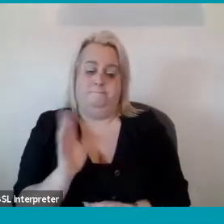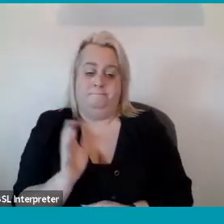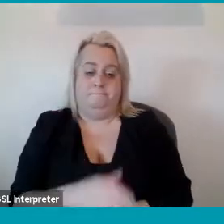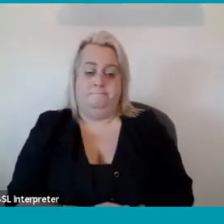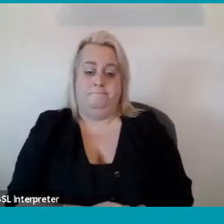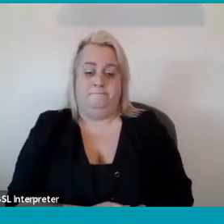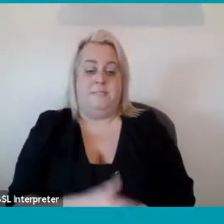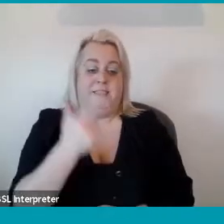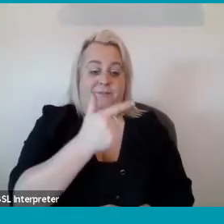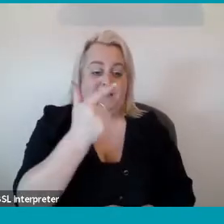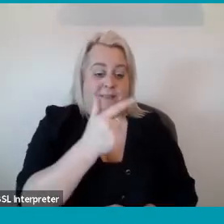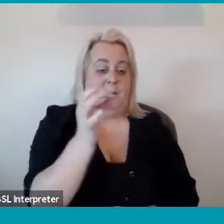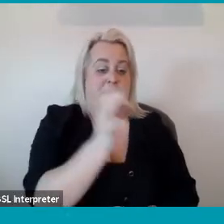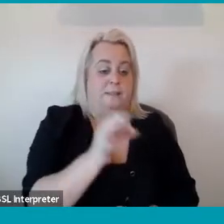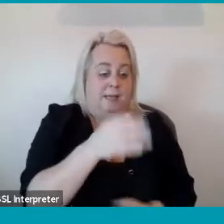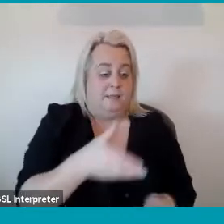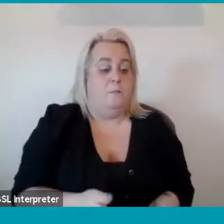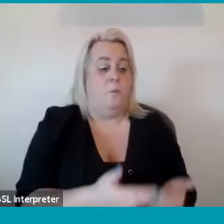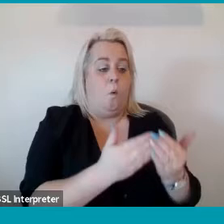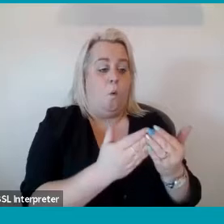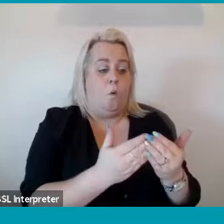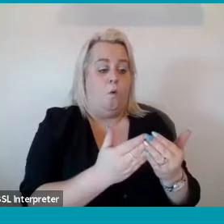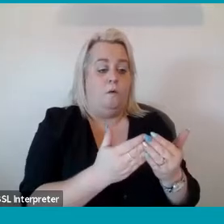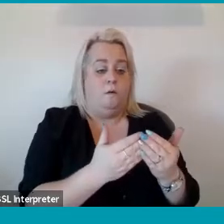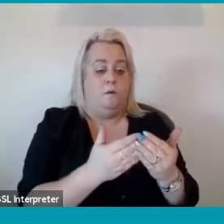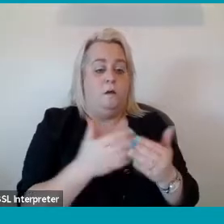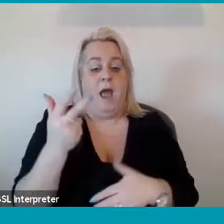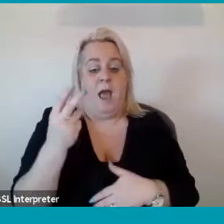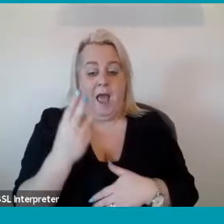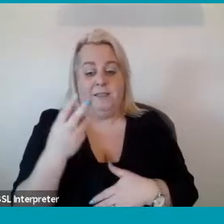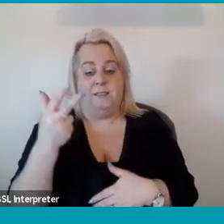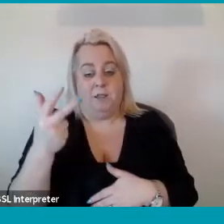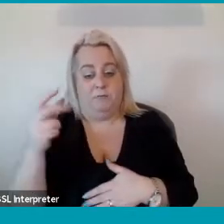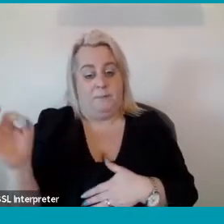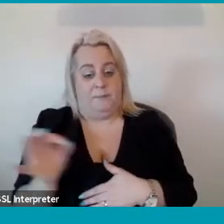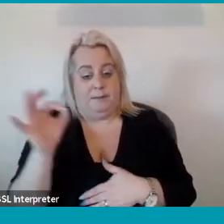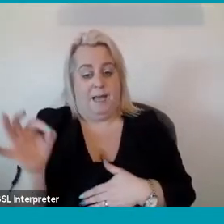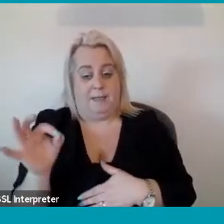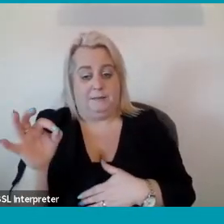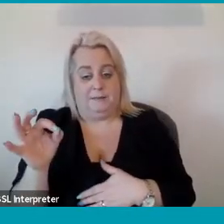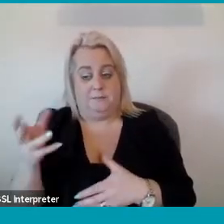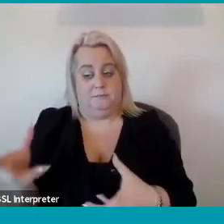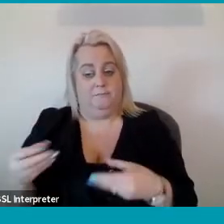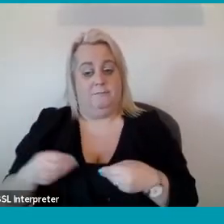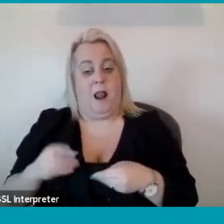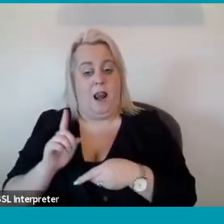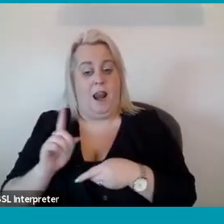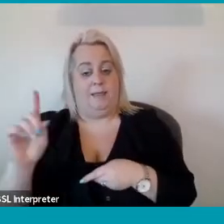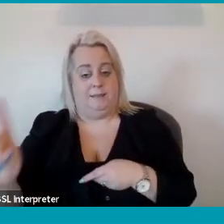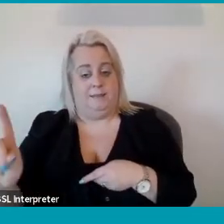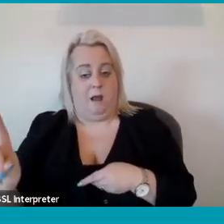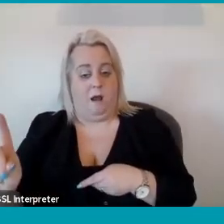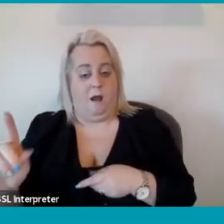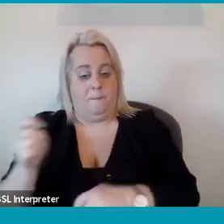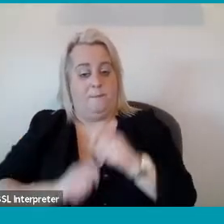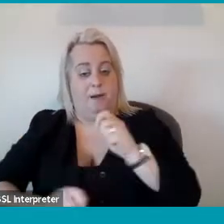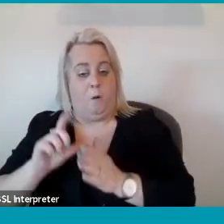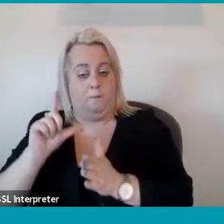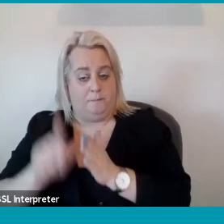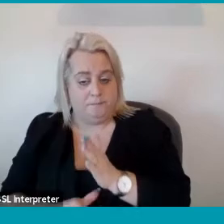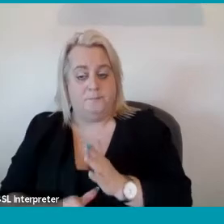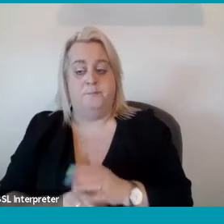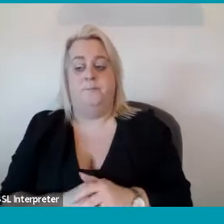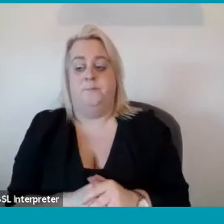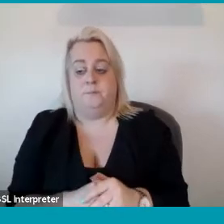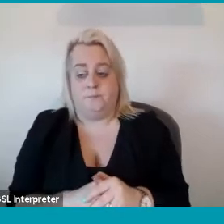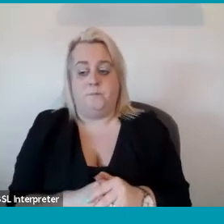as adults. And if I look at our team at Evenbreak, that holds true. There are many people within our team